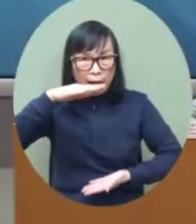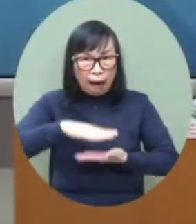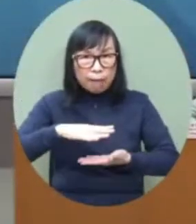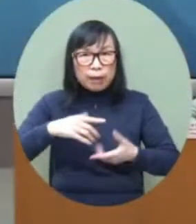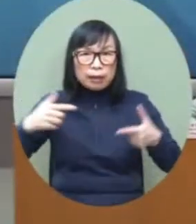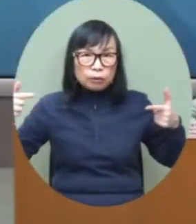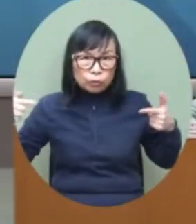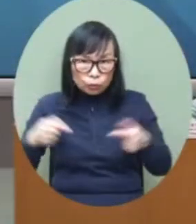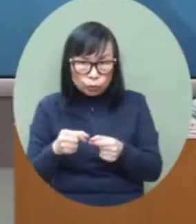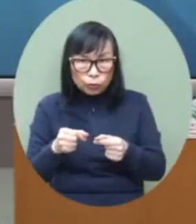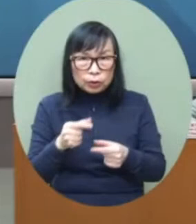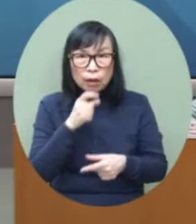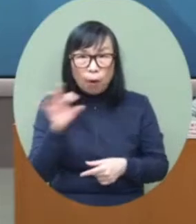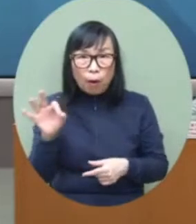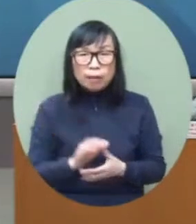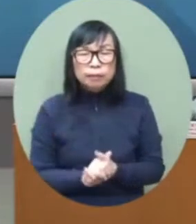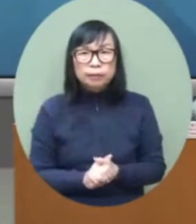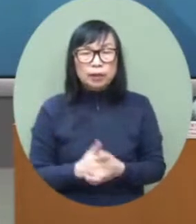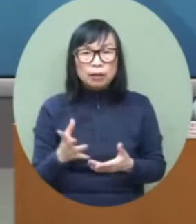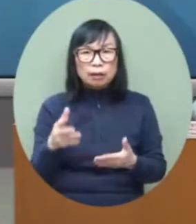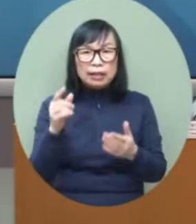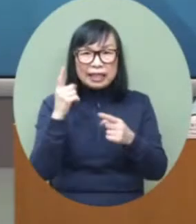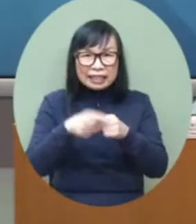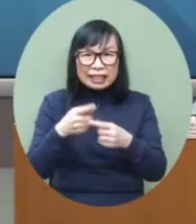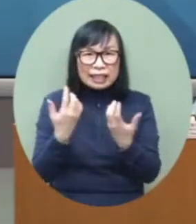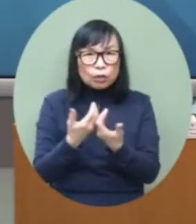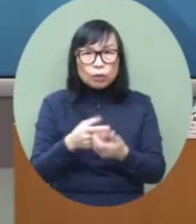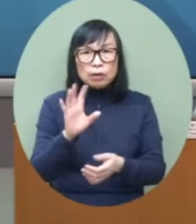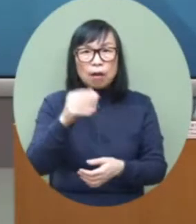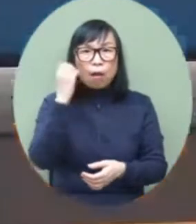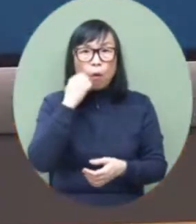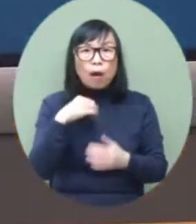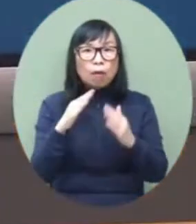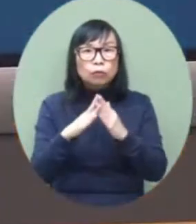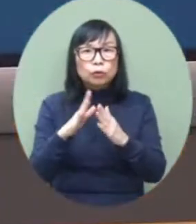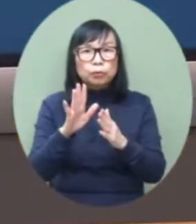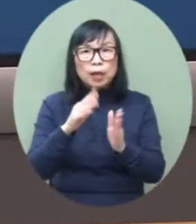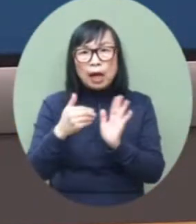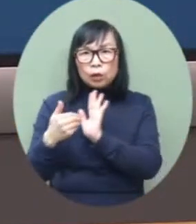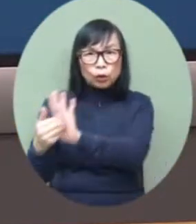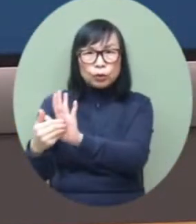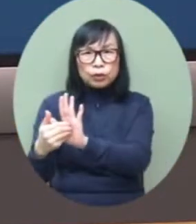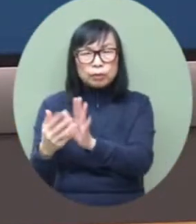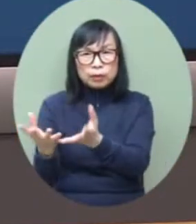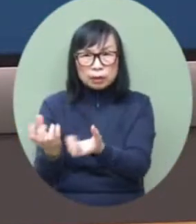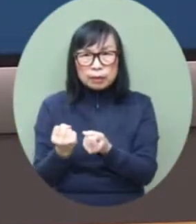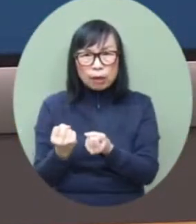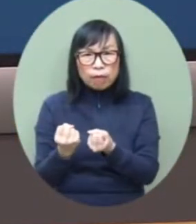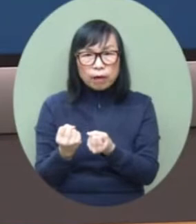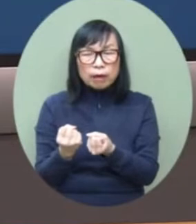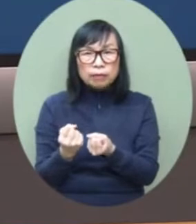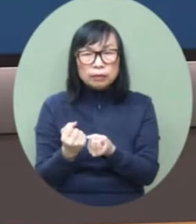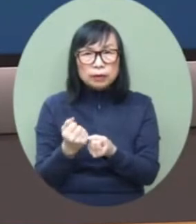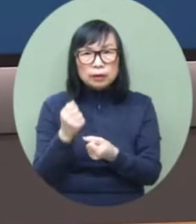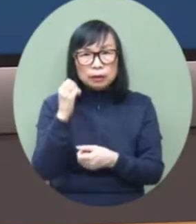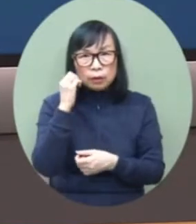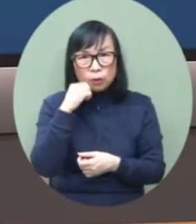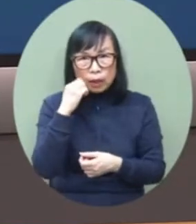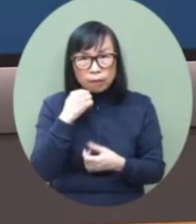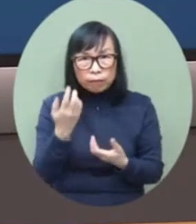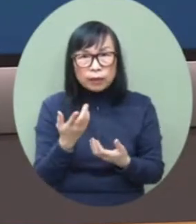the concrete number of the elderly home that refuse acceptance of the